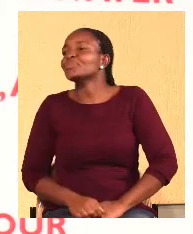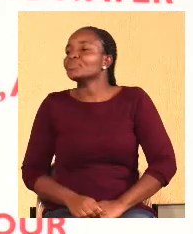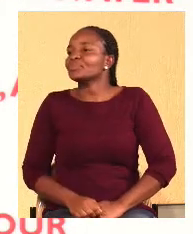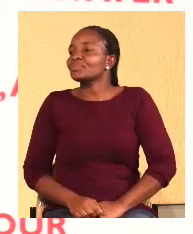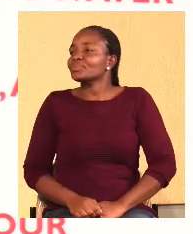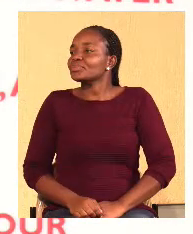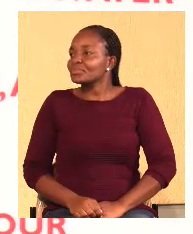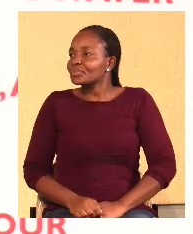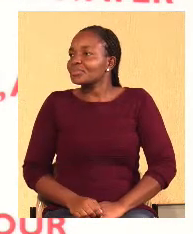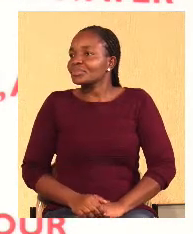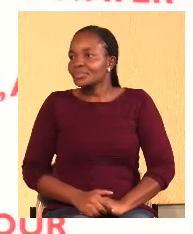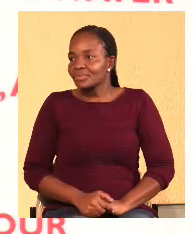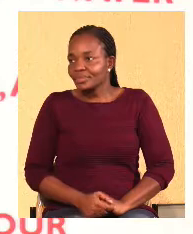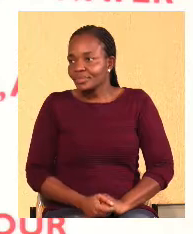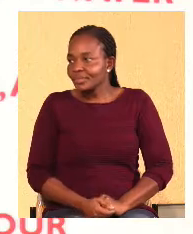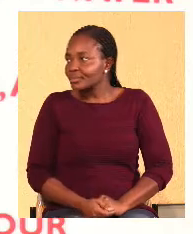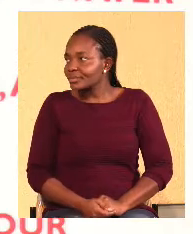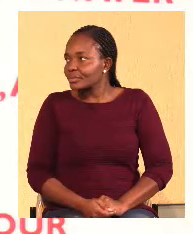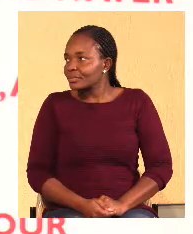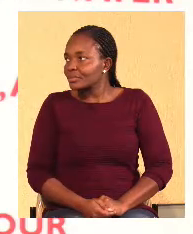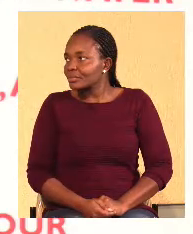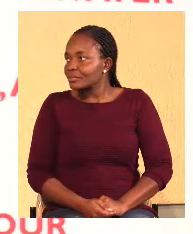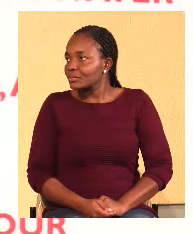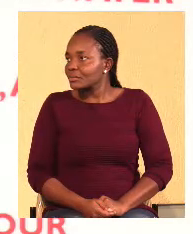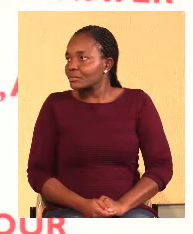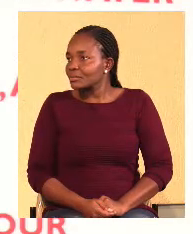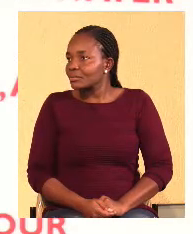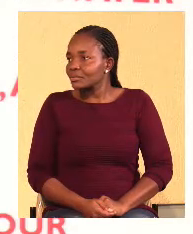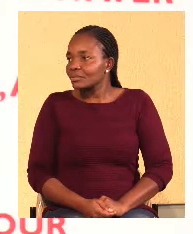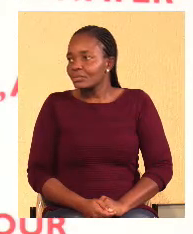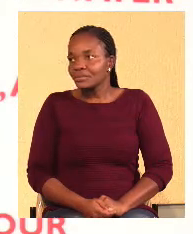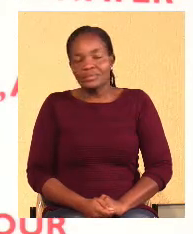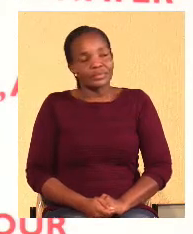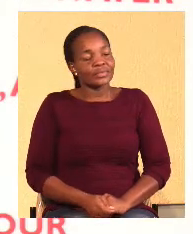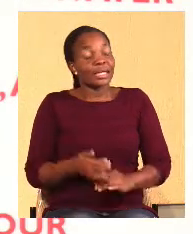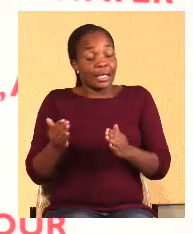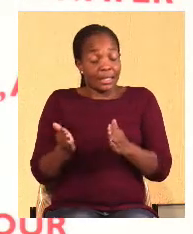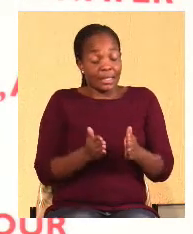input. And then we will now be having